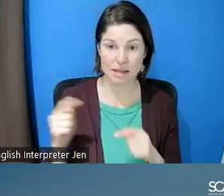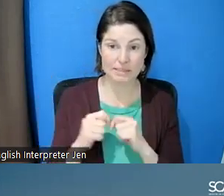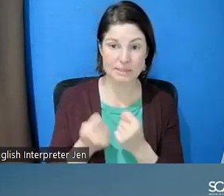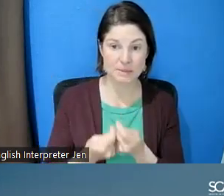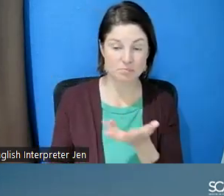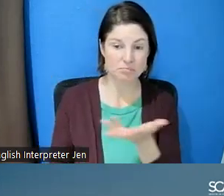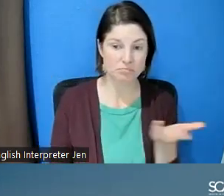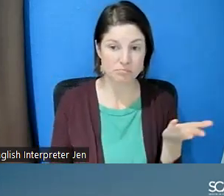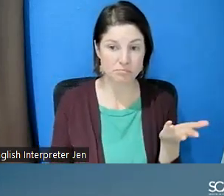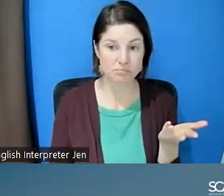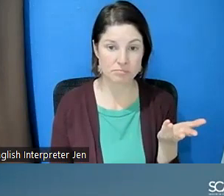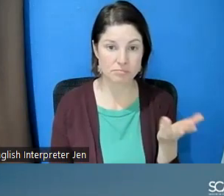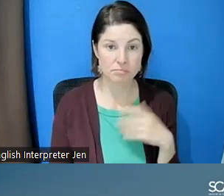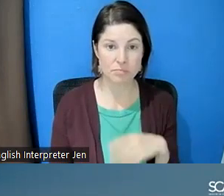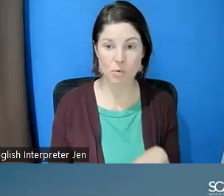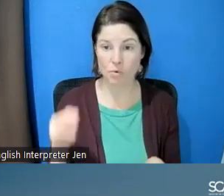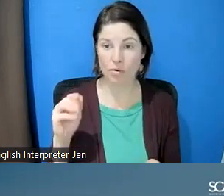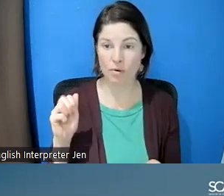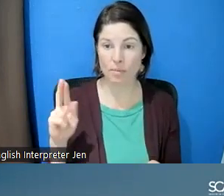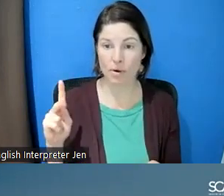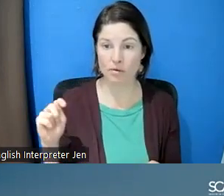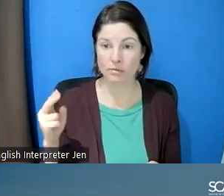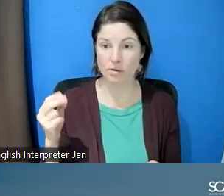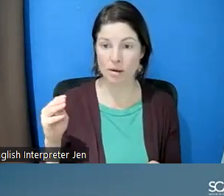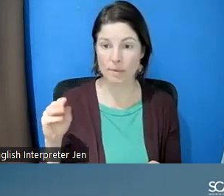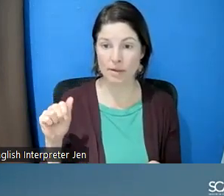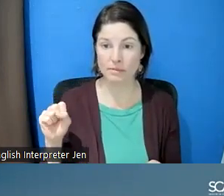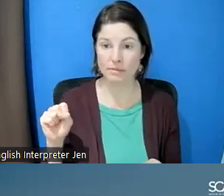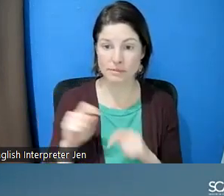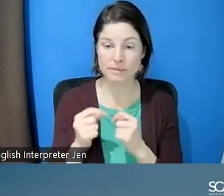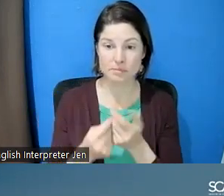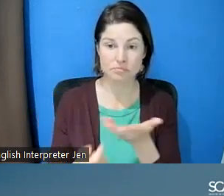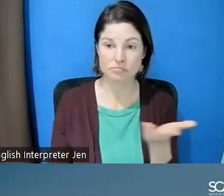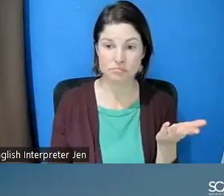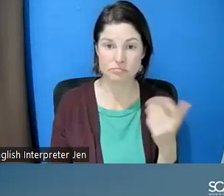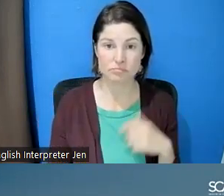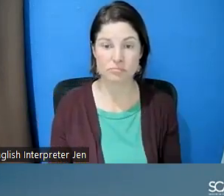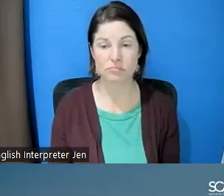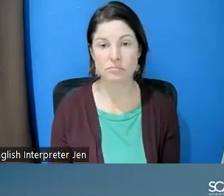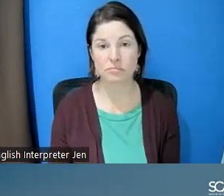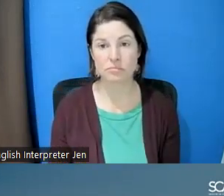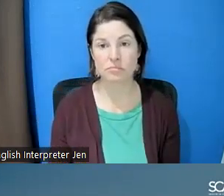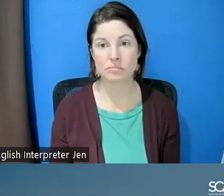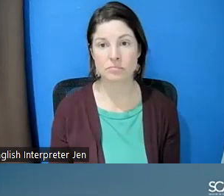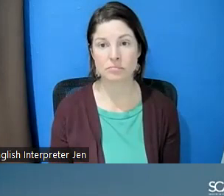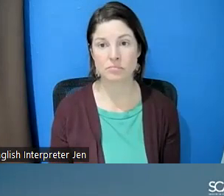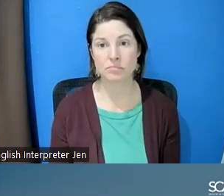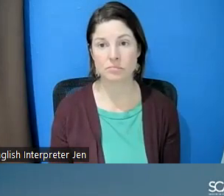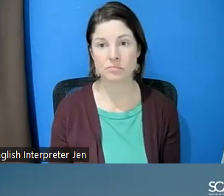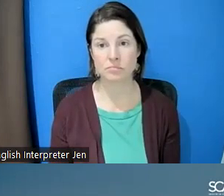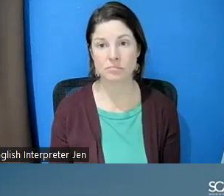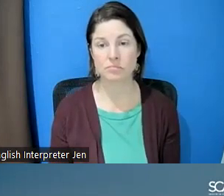or Mark Thomas team members? We have started to get some scheduling on the